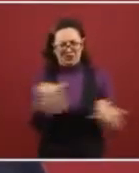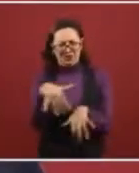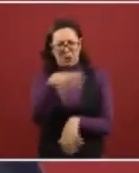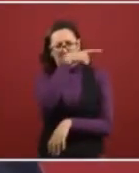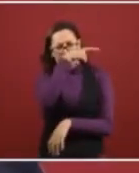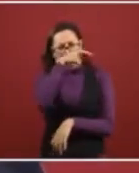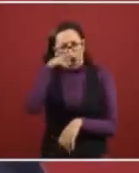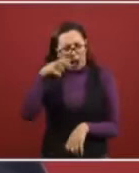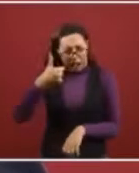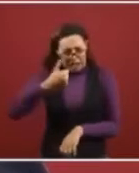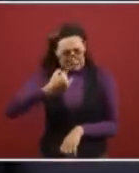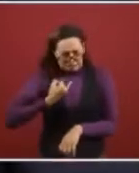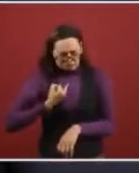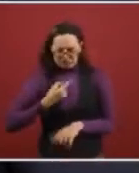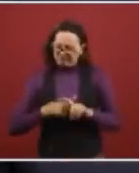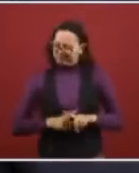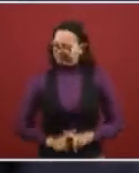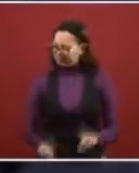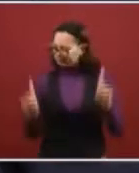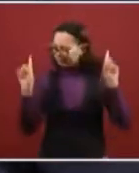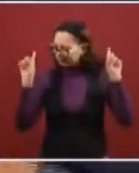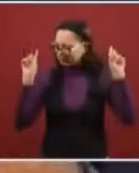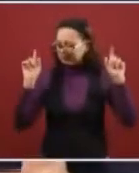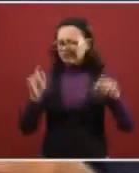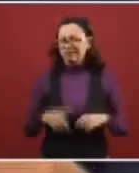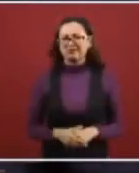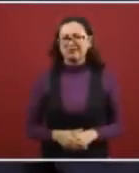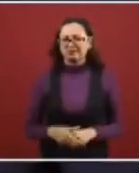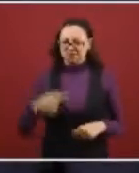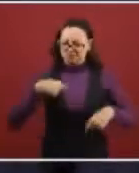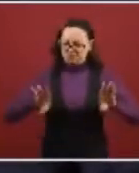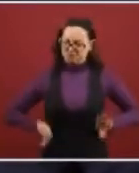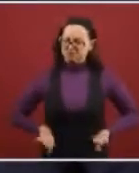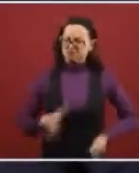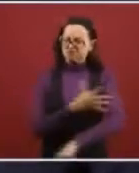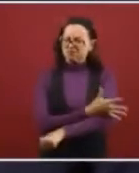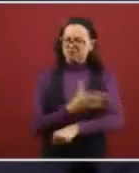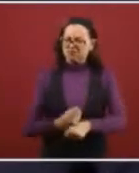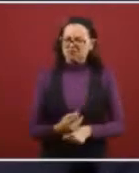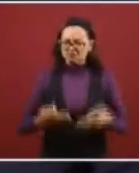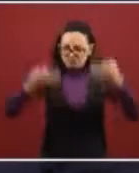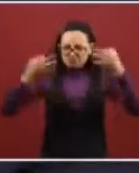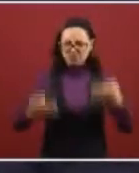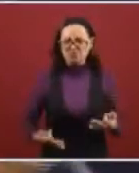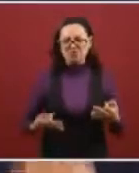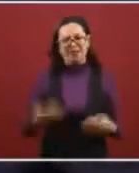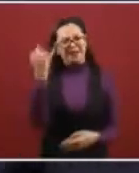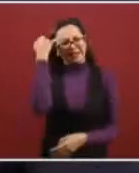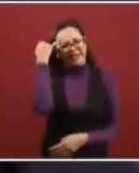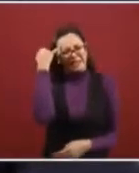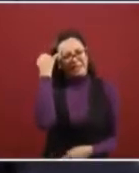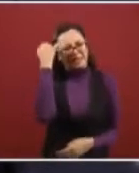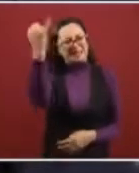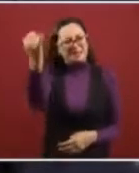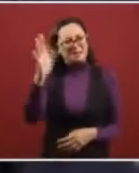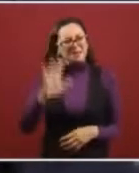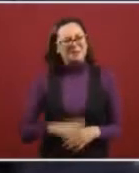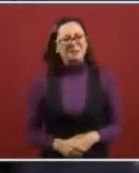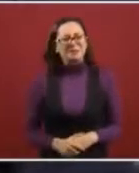vulgar ambitionists. Es un asunto también de honestidad it's a matter of honesty. Imagínese